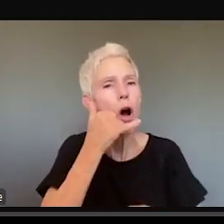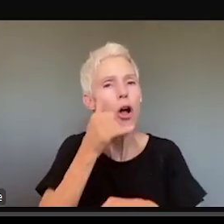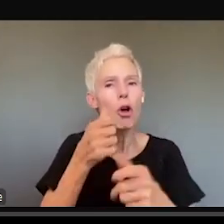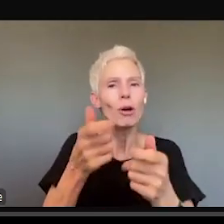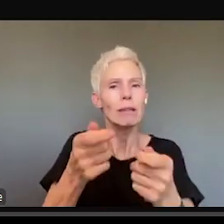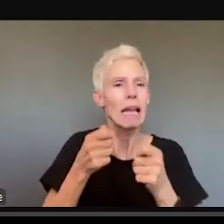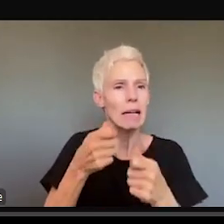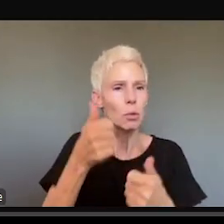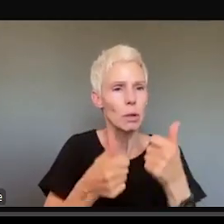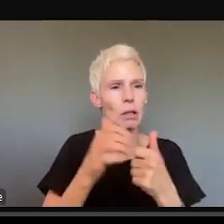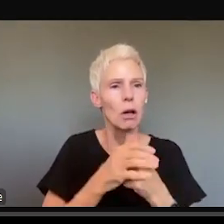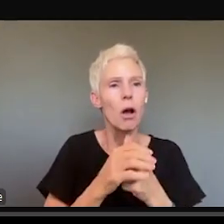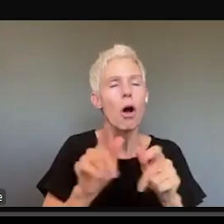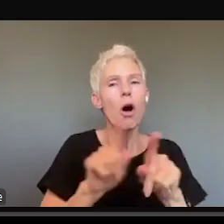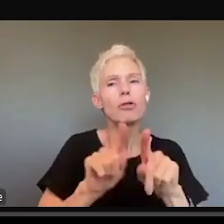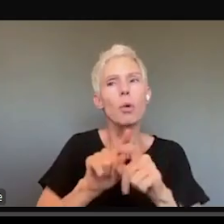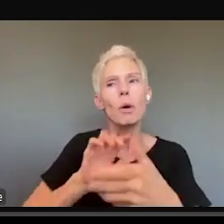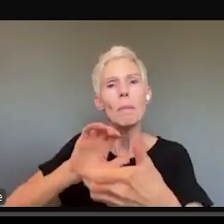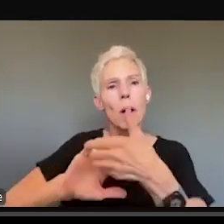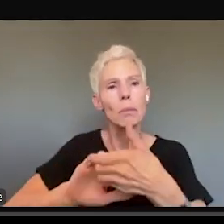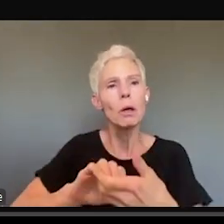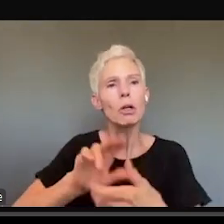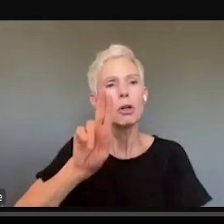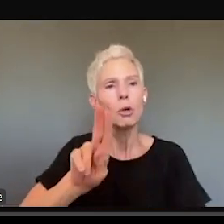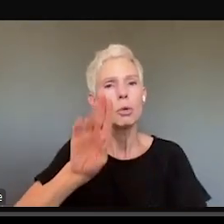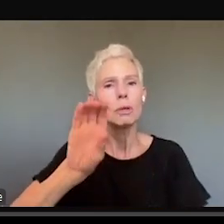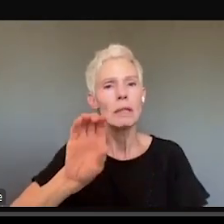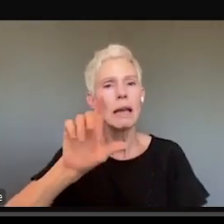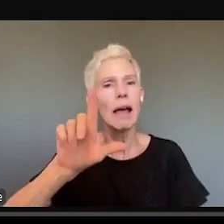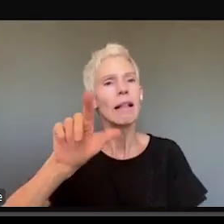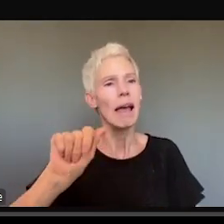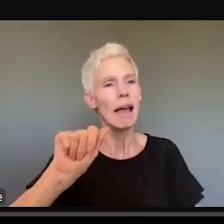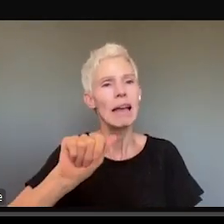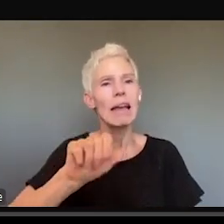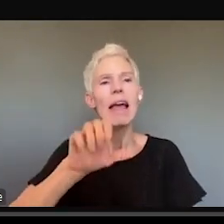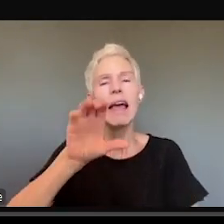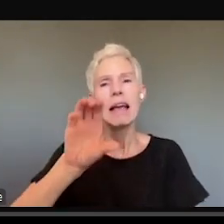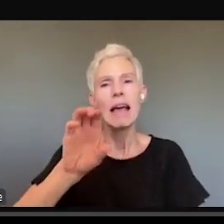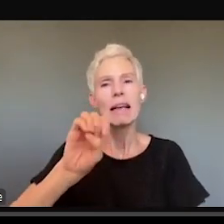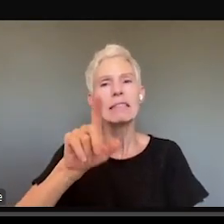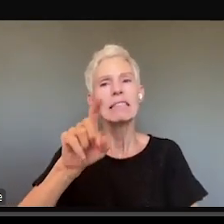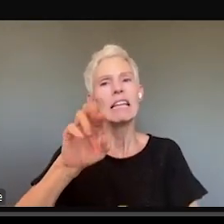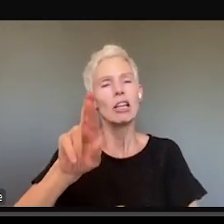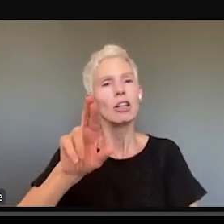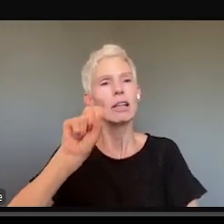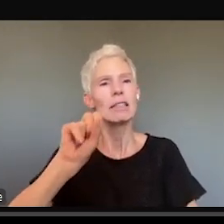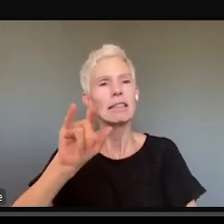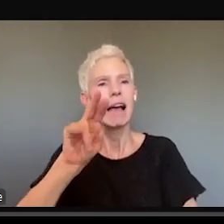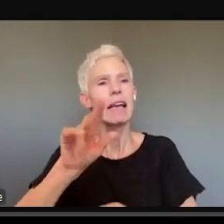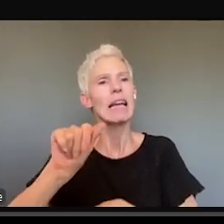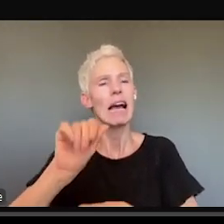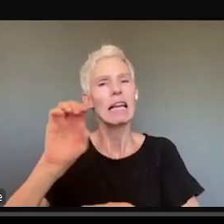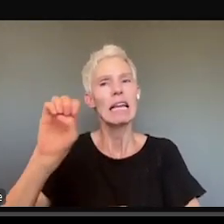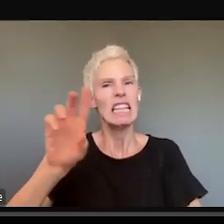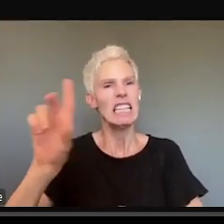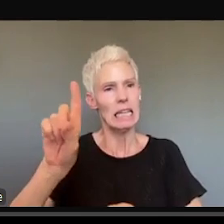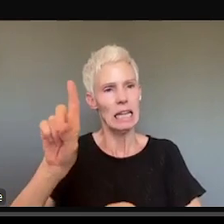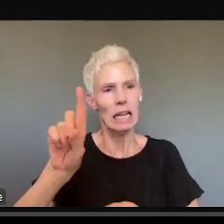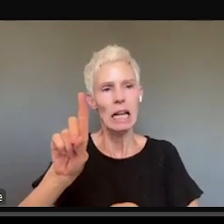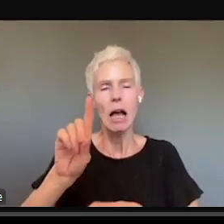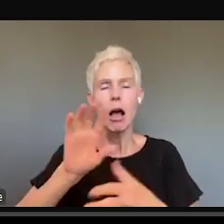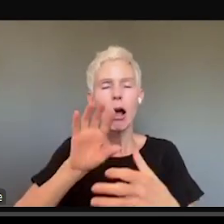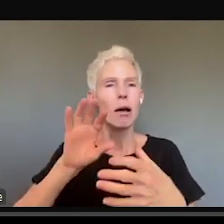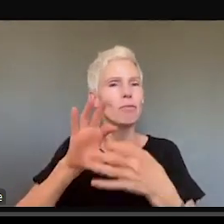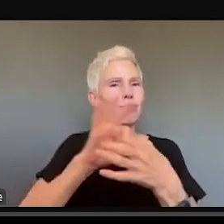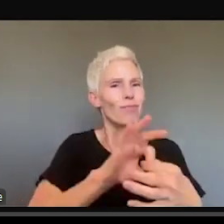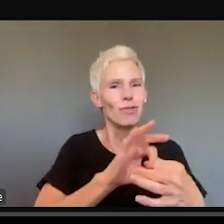have partnerships with UCLA and Cedars-Sinai emergency departments. So like I said, ties perfectly with our trivia. So